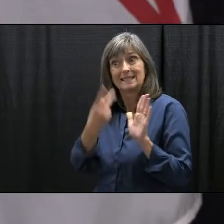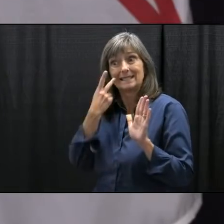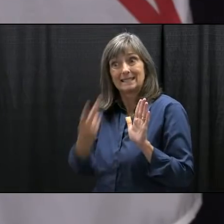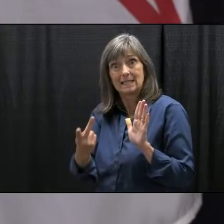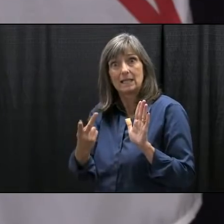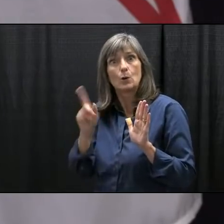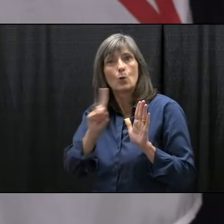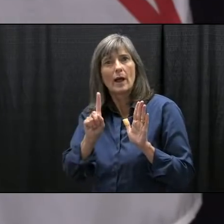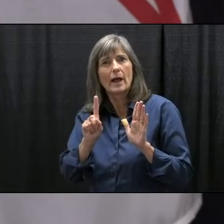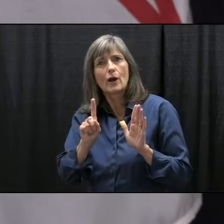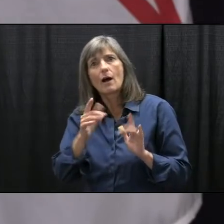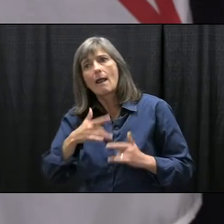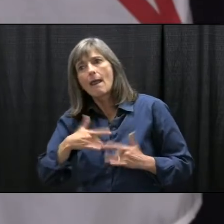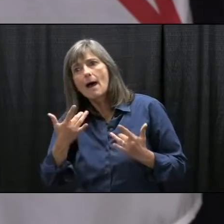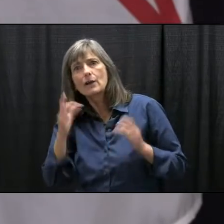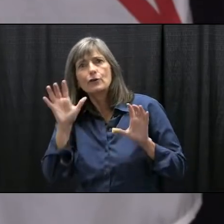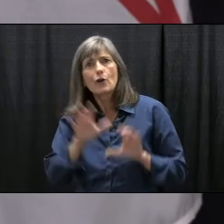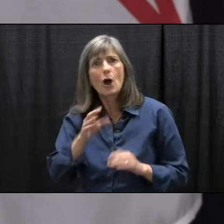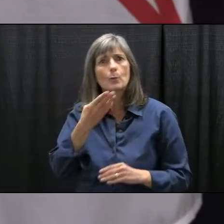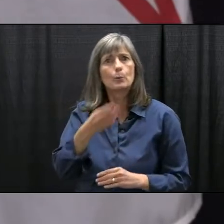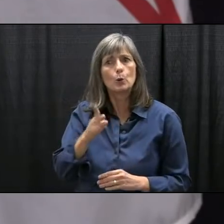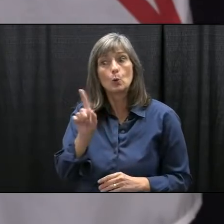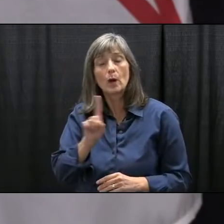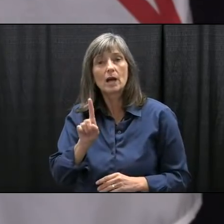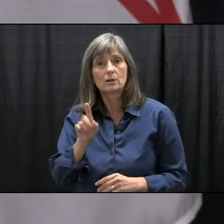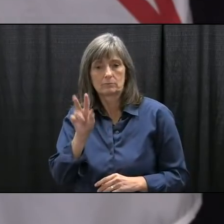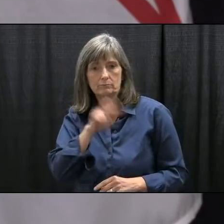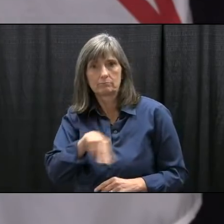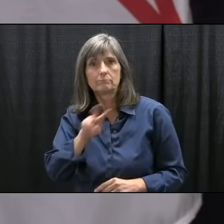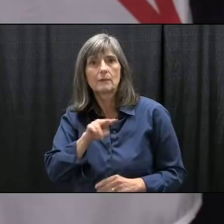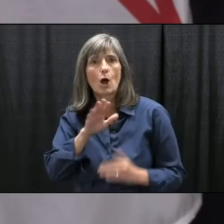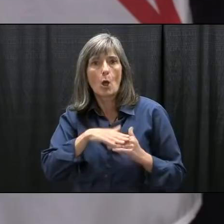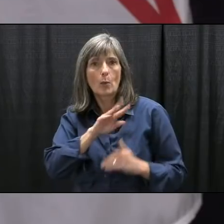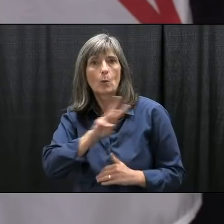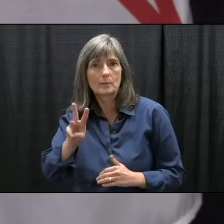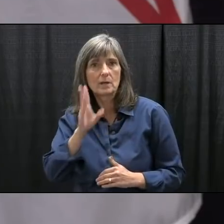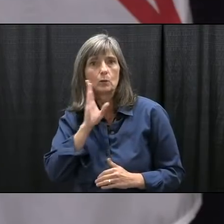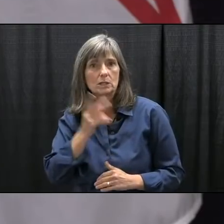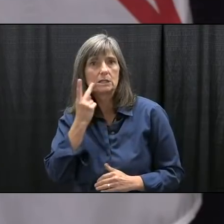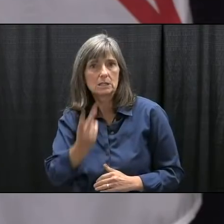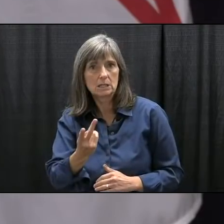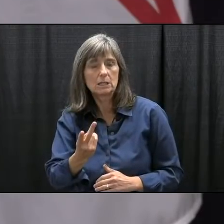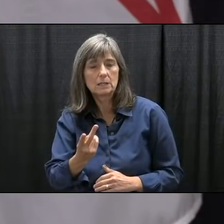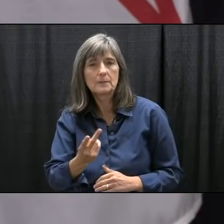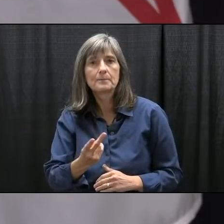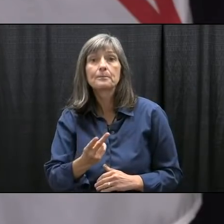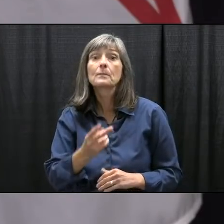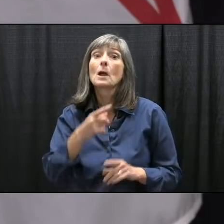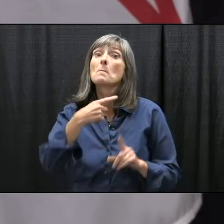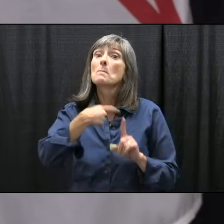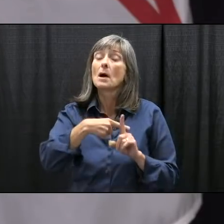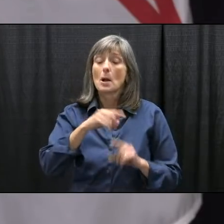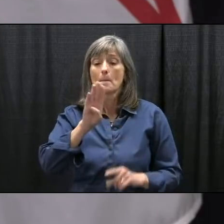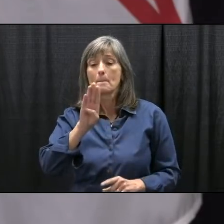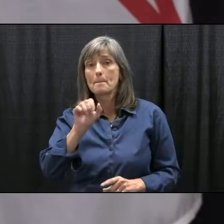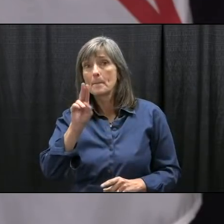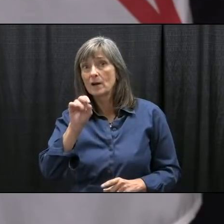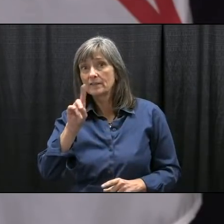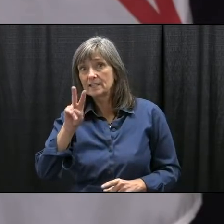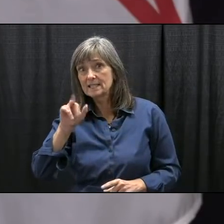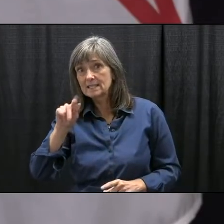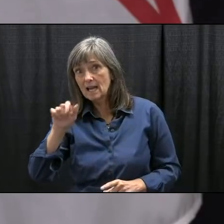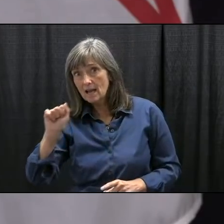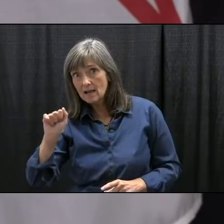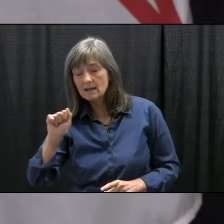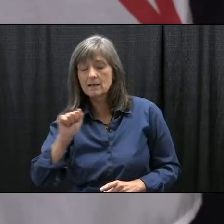about geographical areas. And we have seen positive response in Bonavista and Port Saunders, who